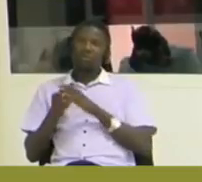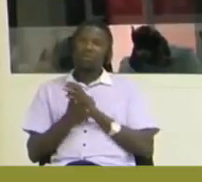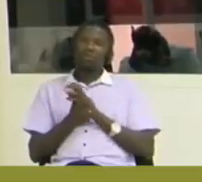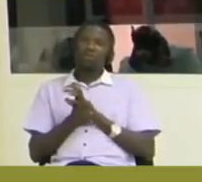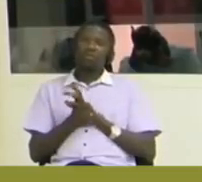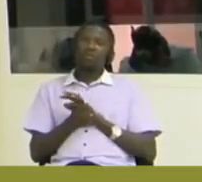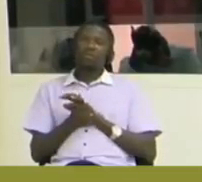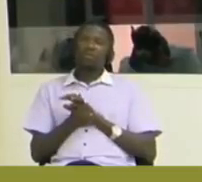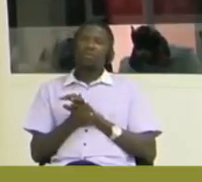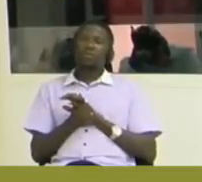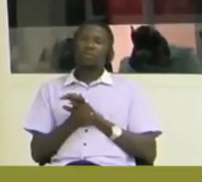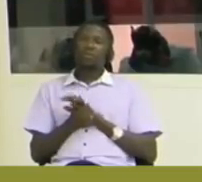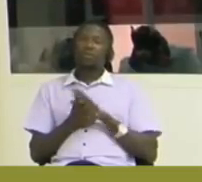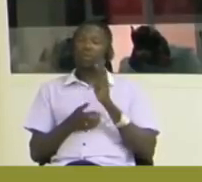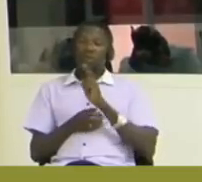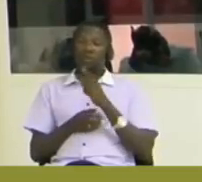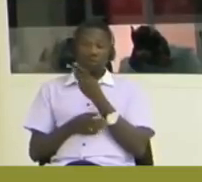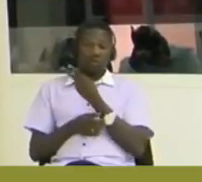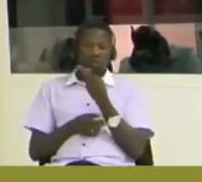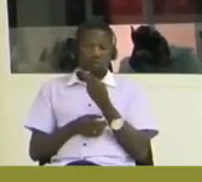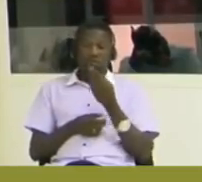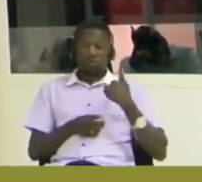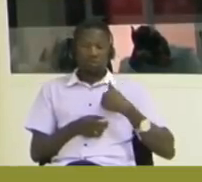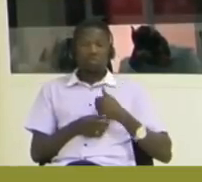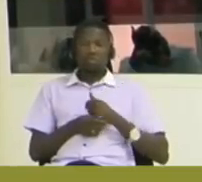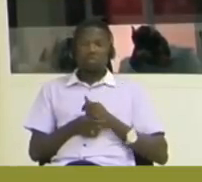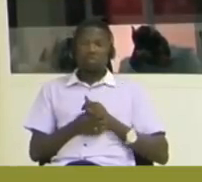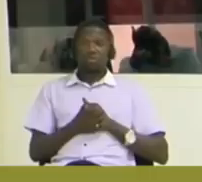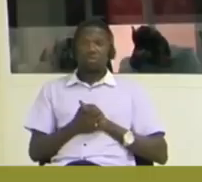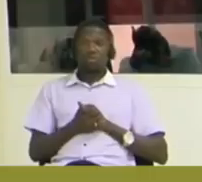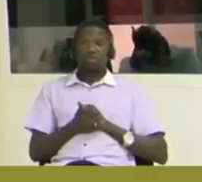It would not be just these two people